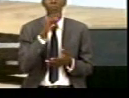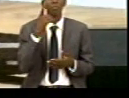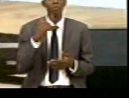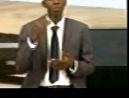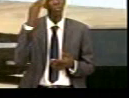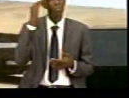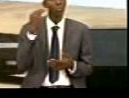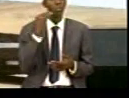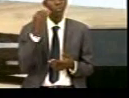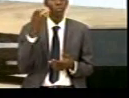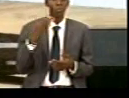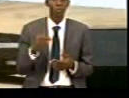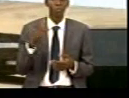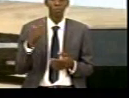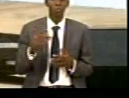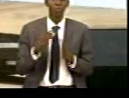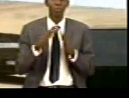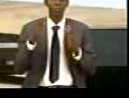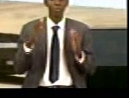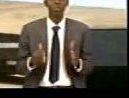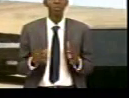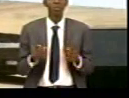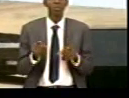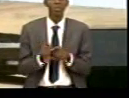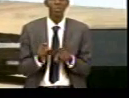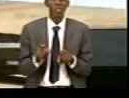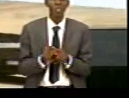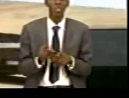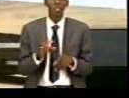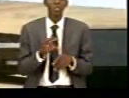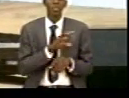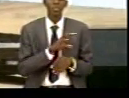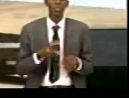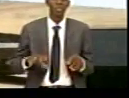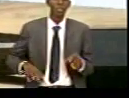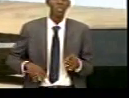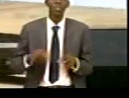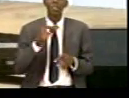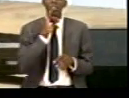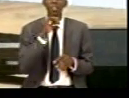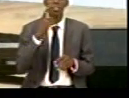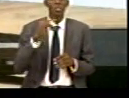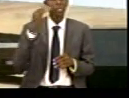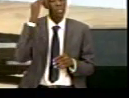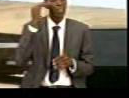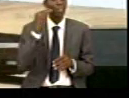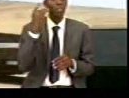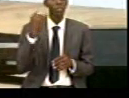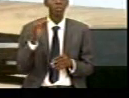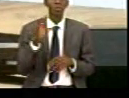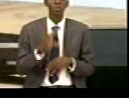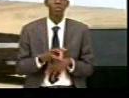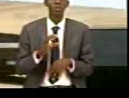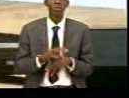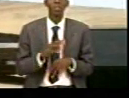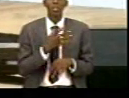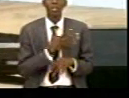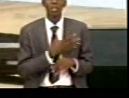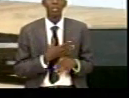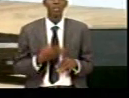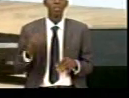the wife, even as Christ is the head of the church, and he is